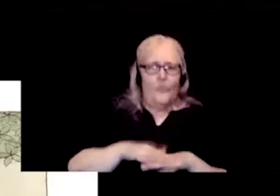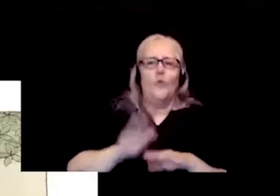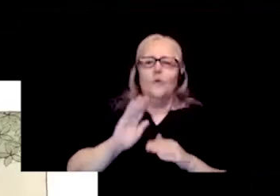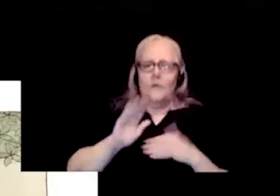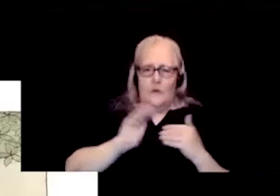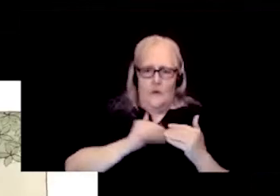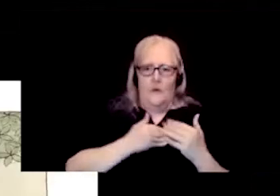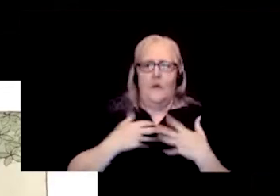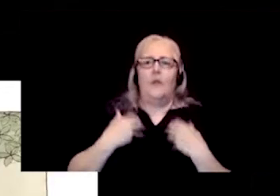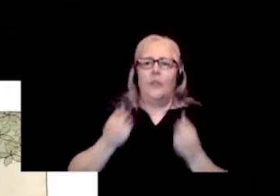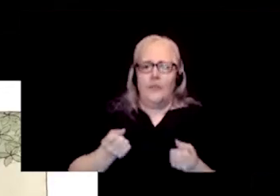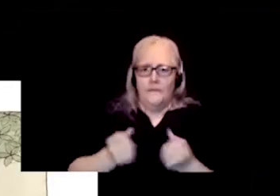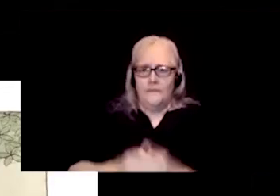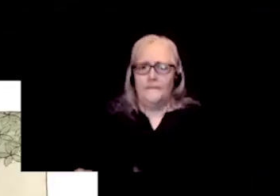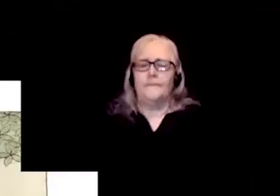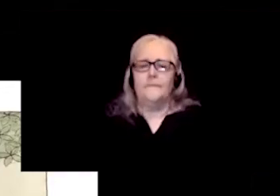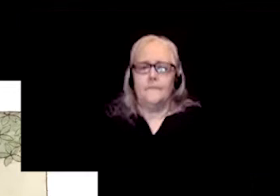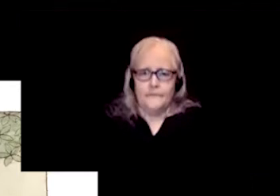So